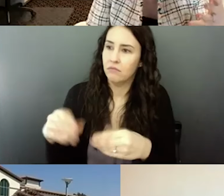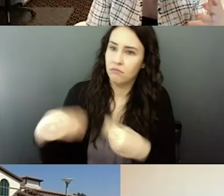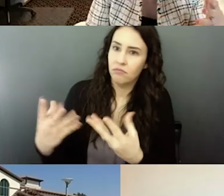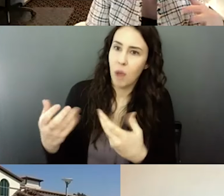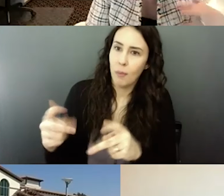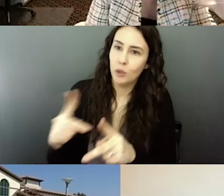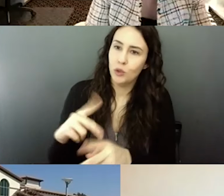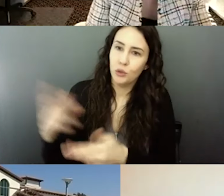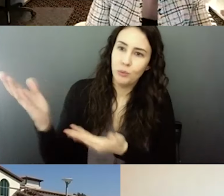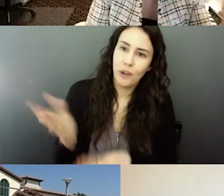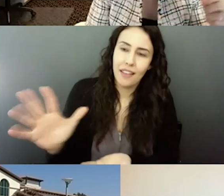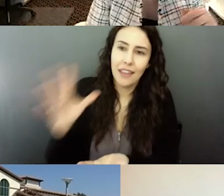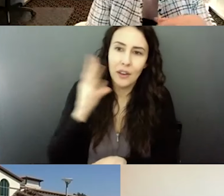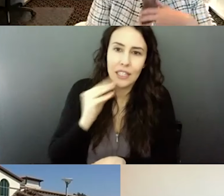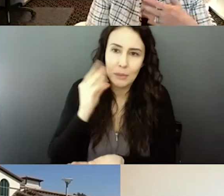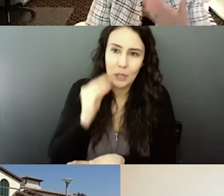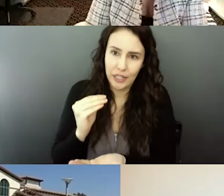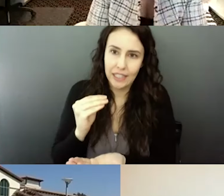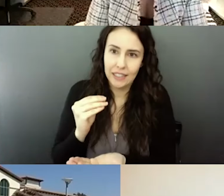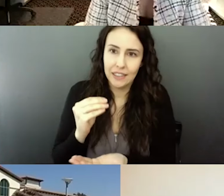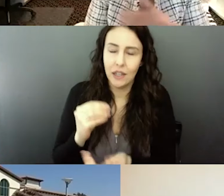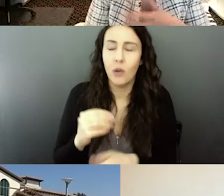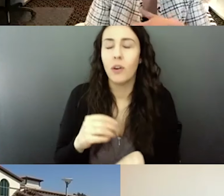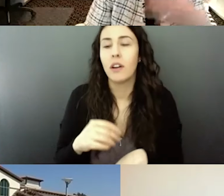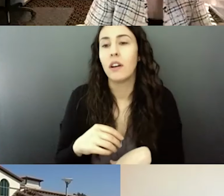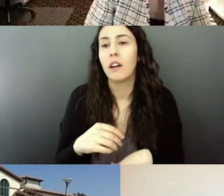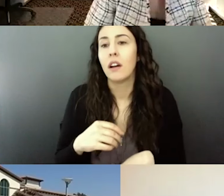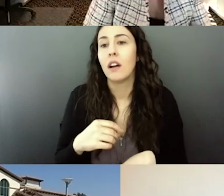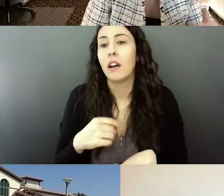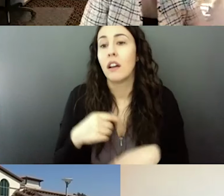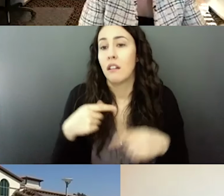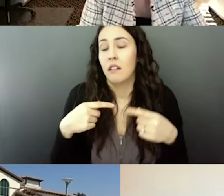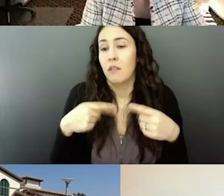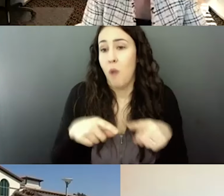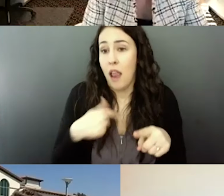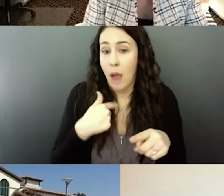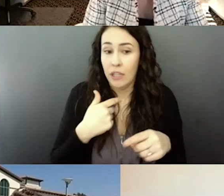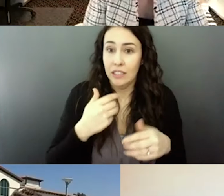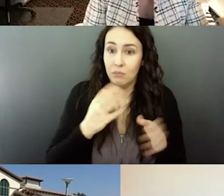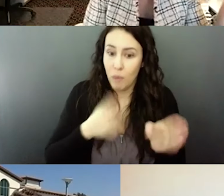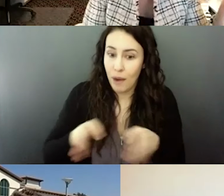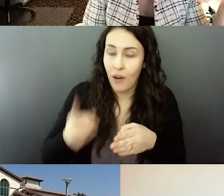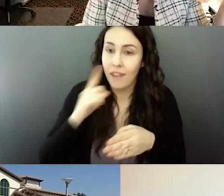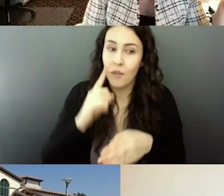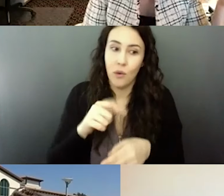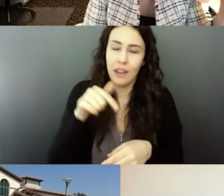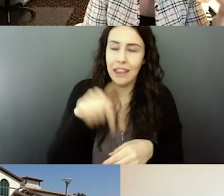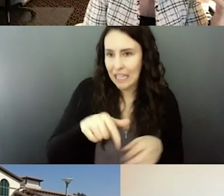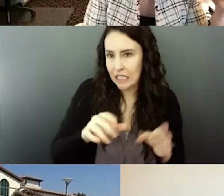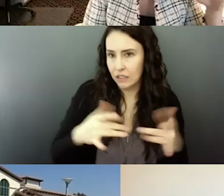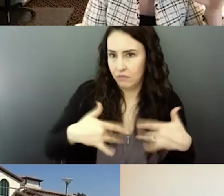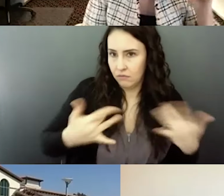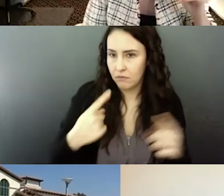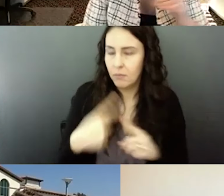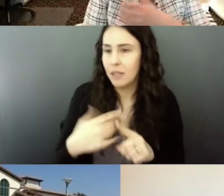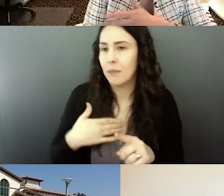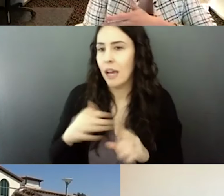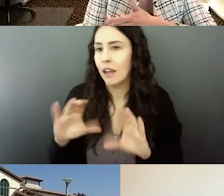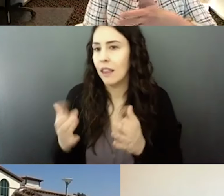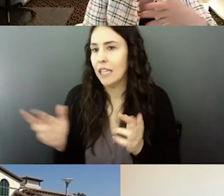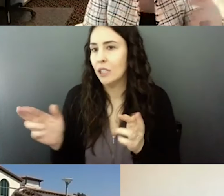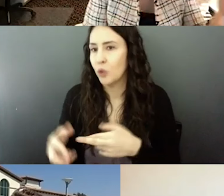reading that I've been doing in preparing, not only for this, but just for my classroom and making sure my classroom is like this, is there has to